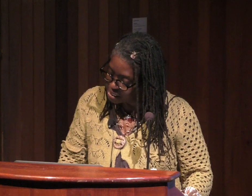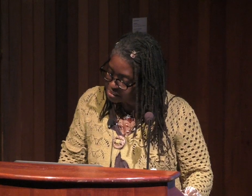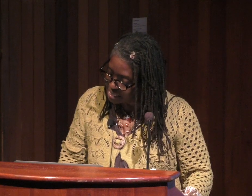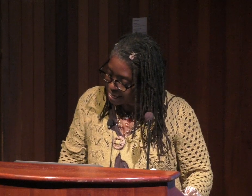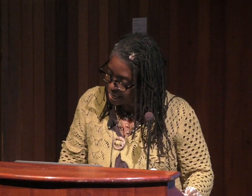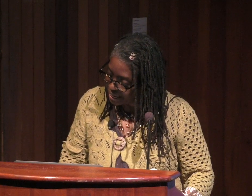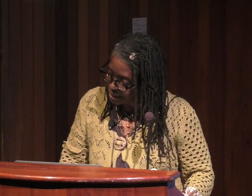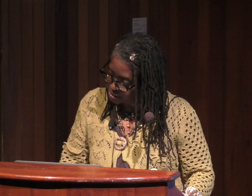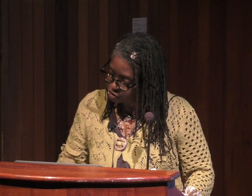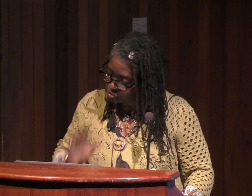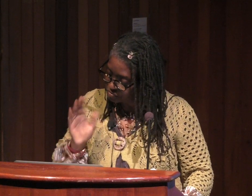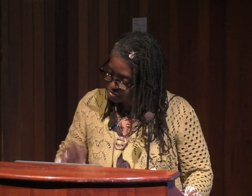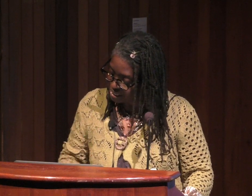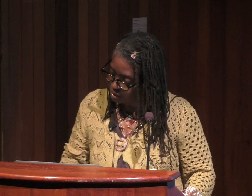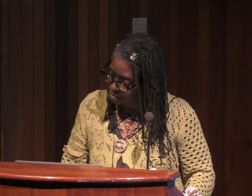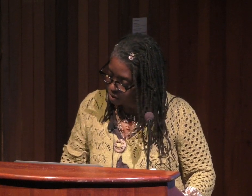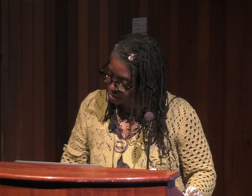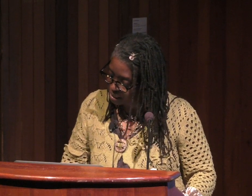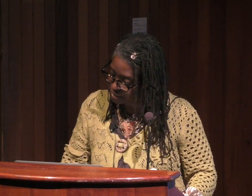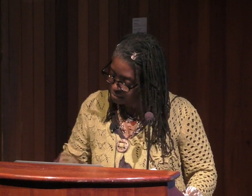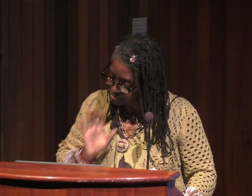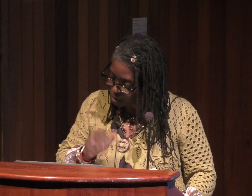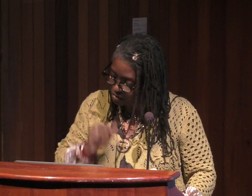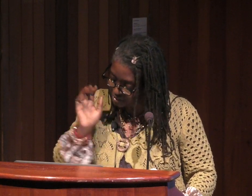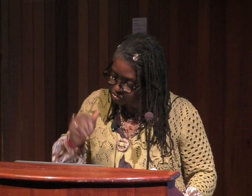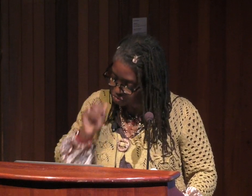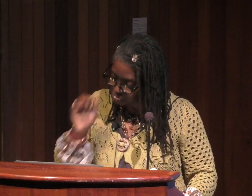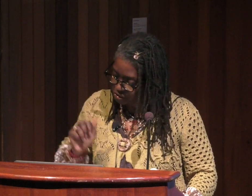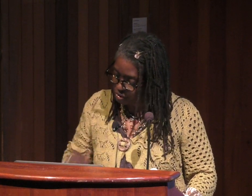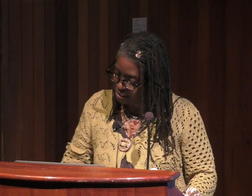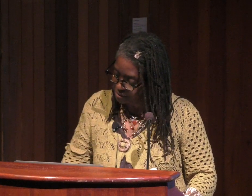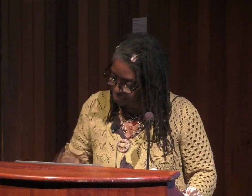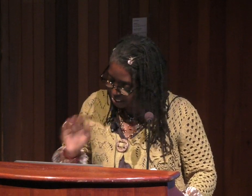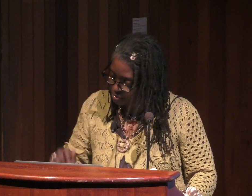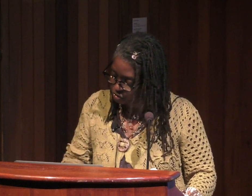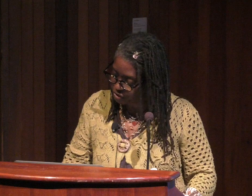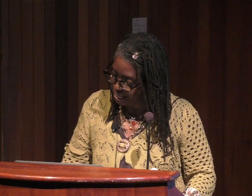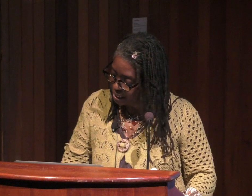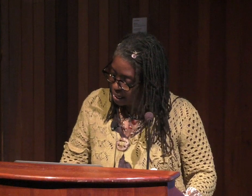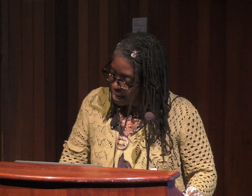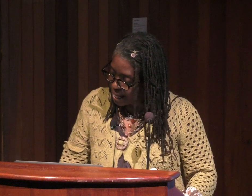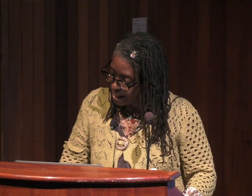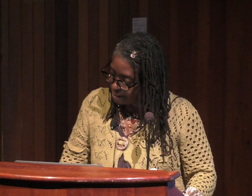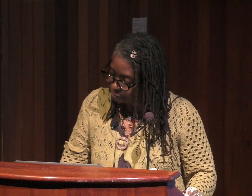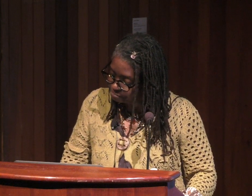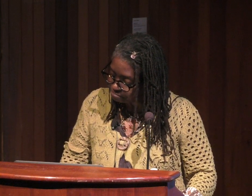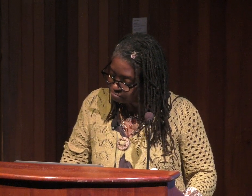I want to say, and excuse me for saying all the time, but it's part of it is just me trying to keep on track.